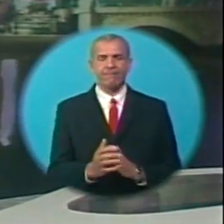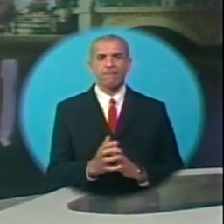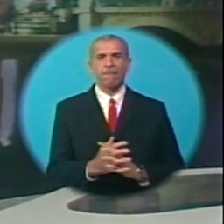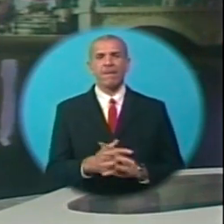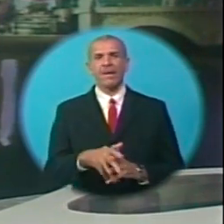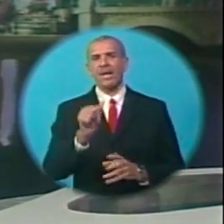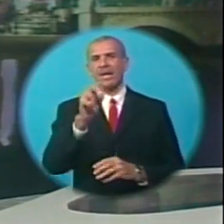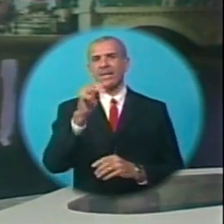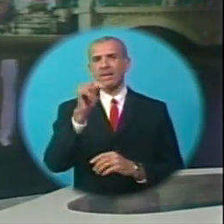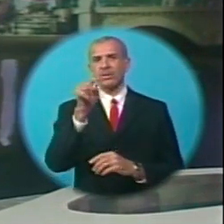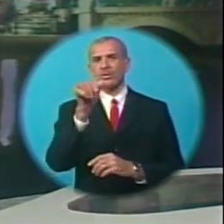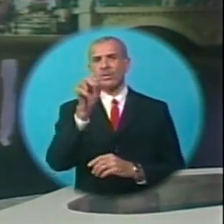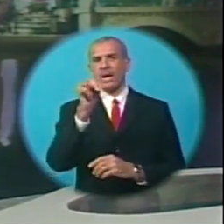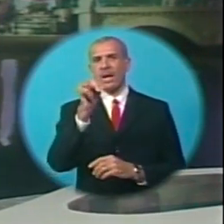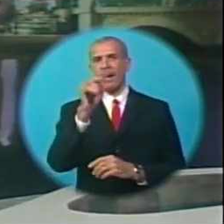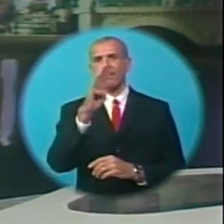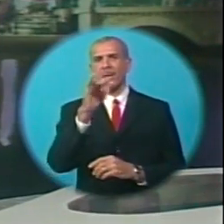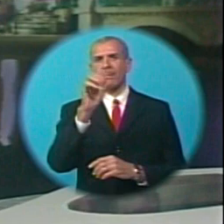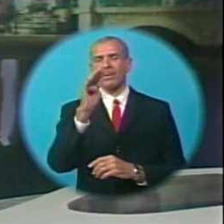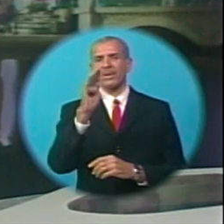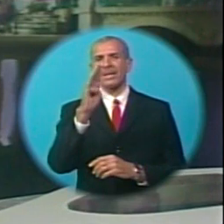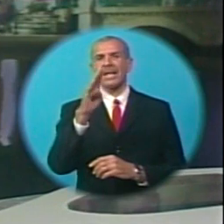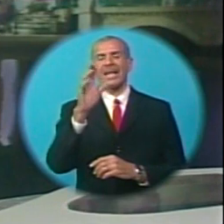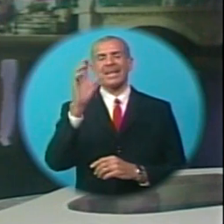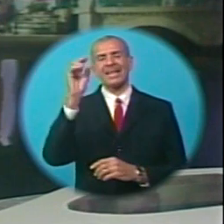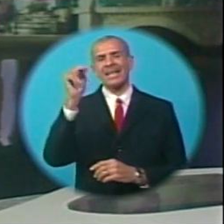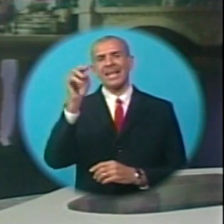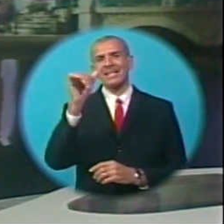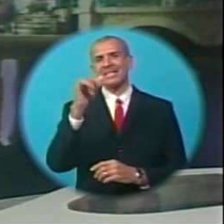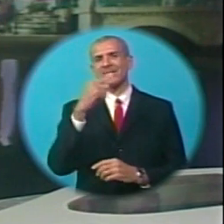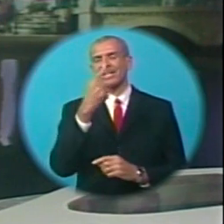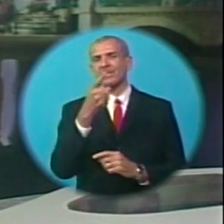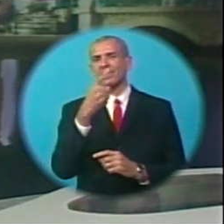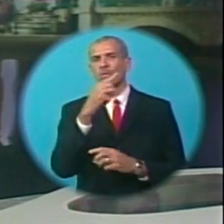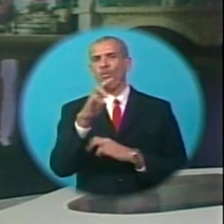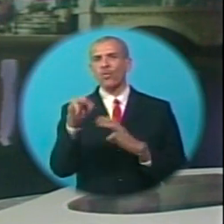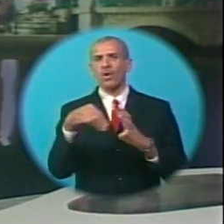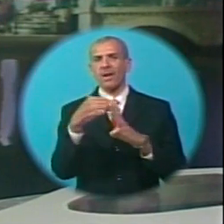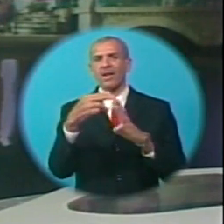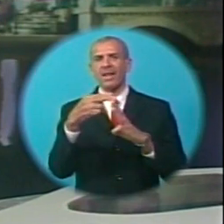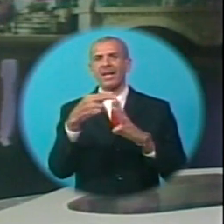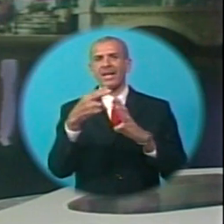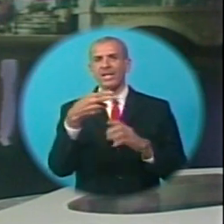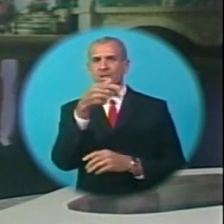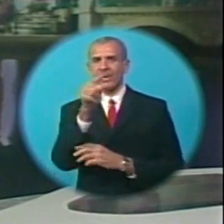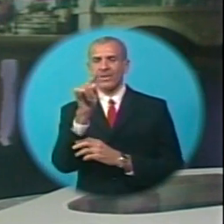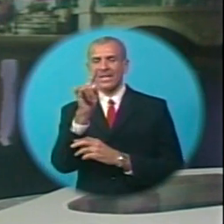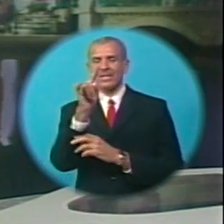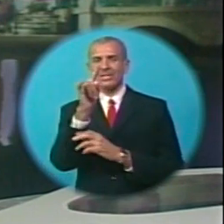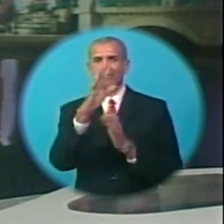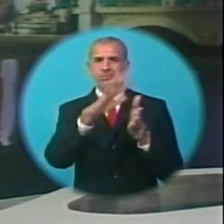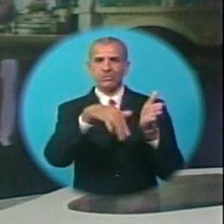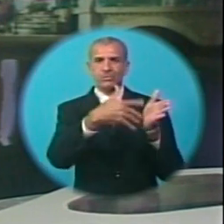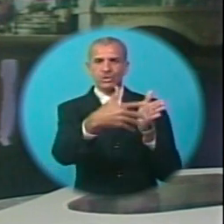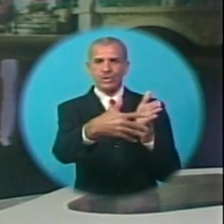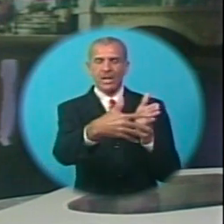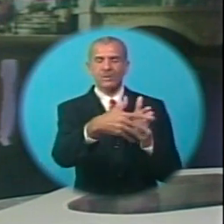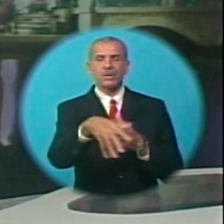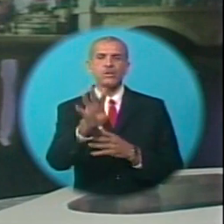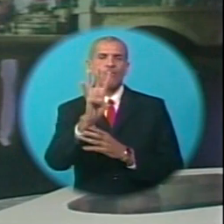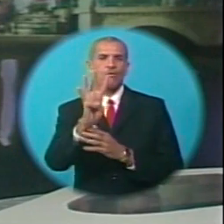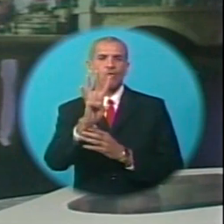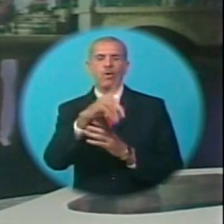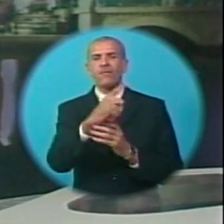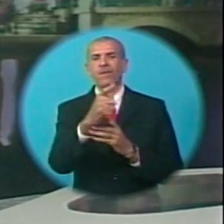Antigua and Barbuda's Nelson Dockyard has been inscribed on UNESCO's World Heritage List. It is among 4 new sites added to that list.